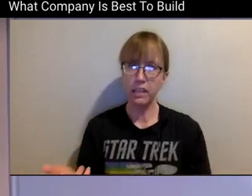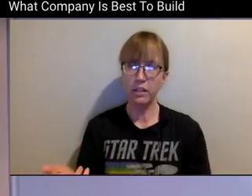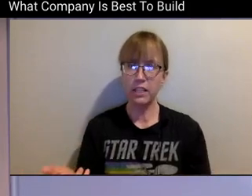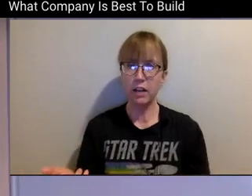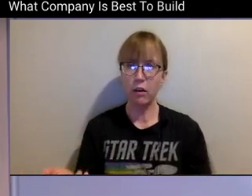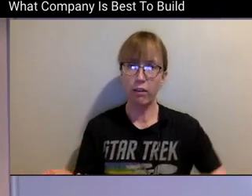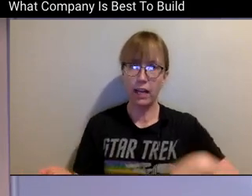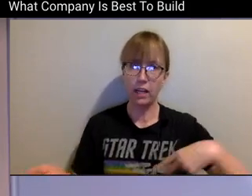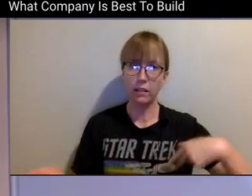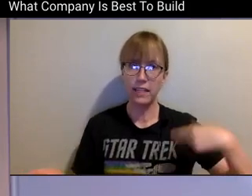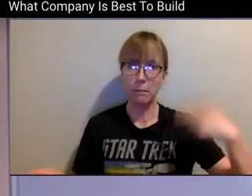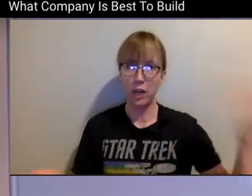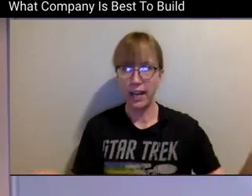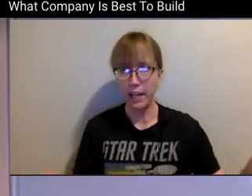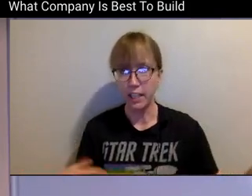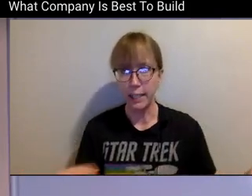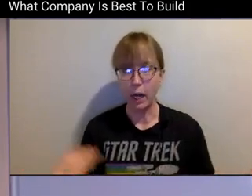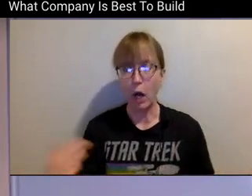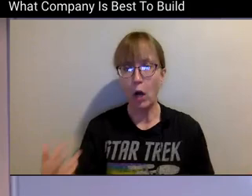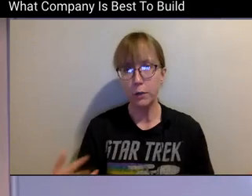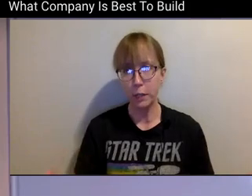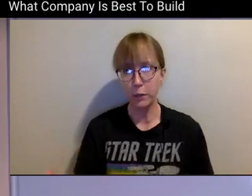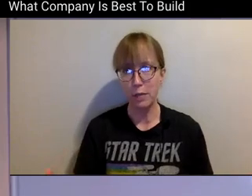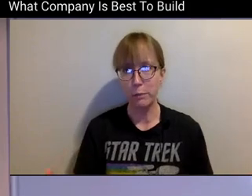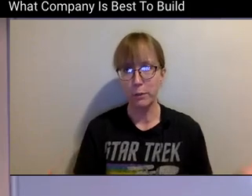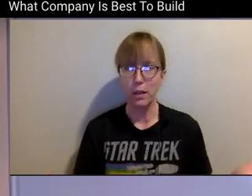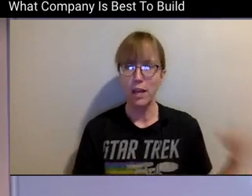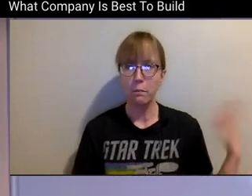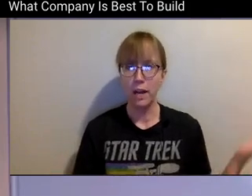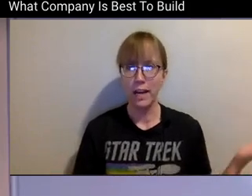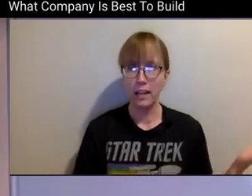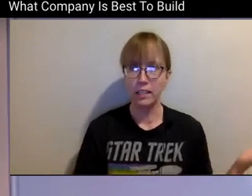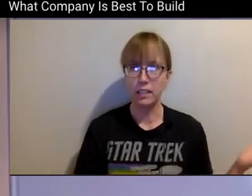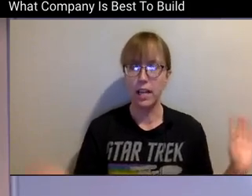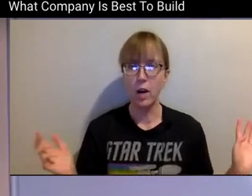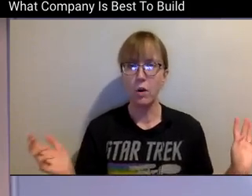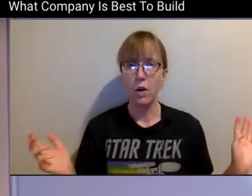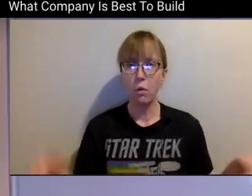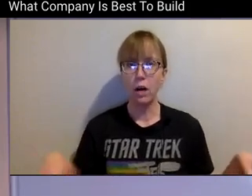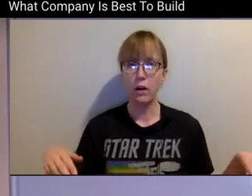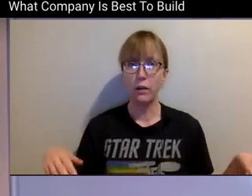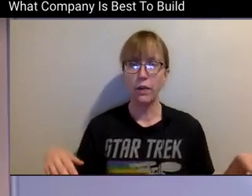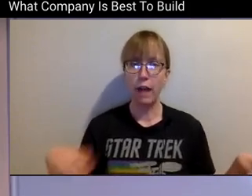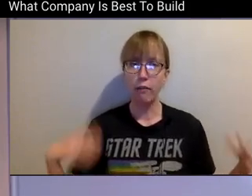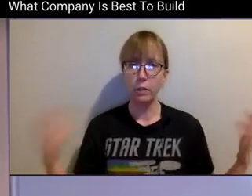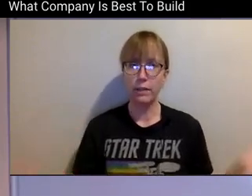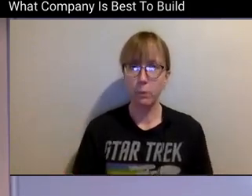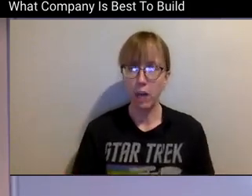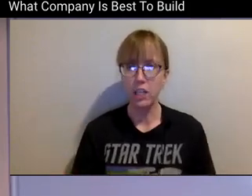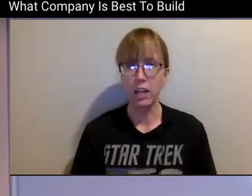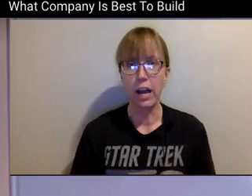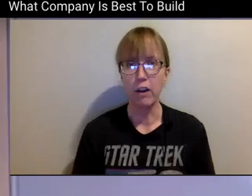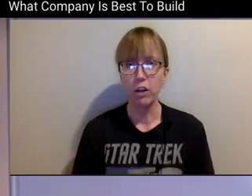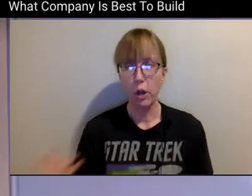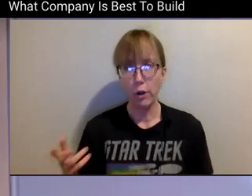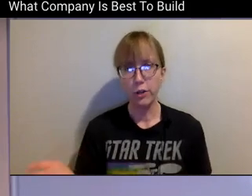going to be easier to sell than say Monat, that's like $100 shampoo. Monat likes to say, oh, well, everyone's already